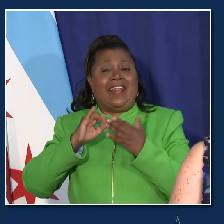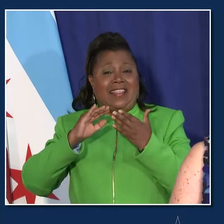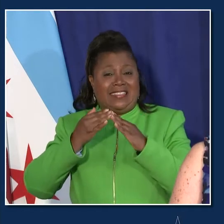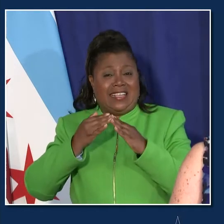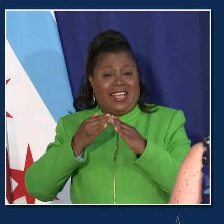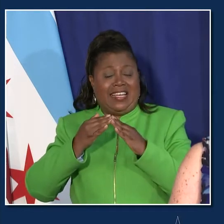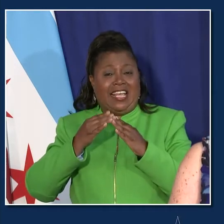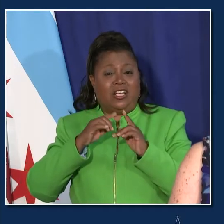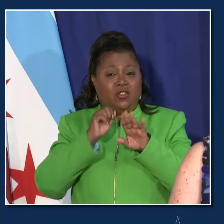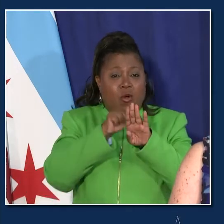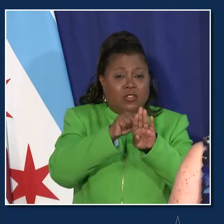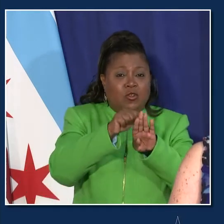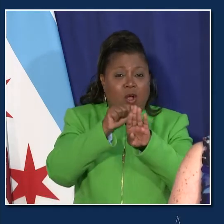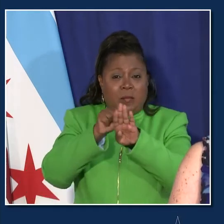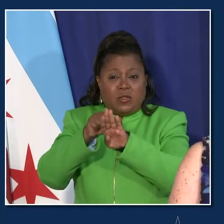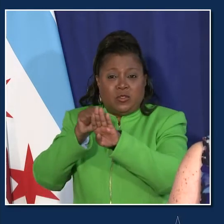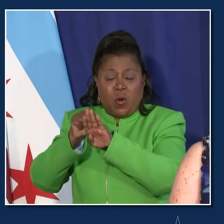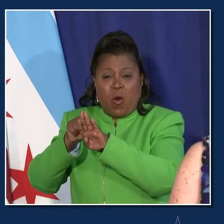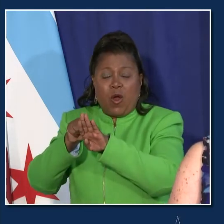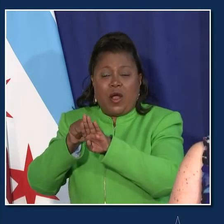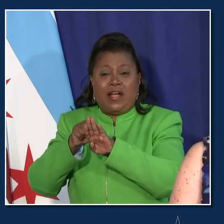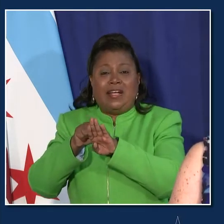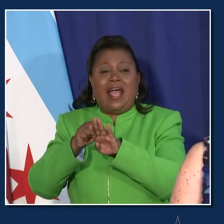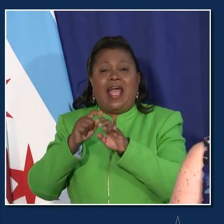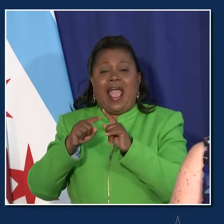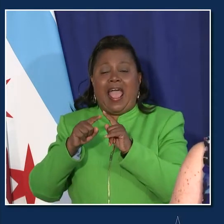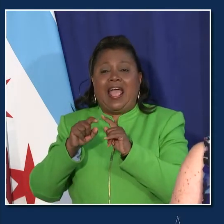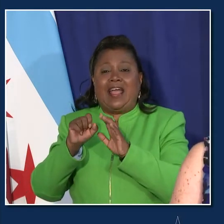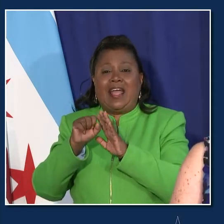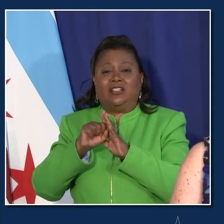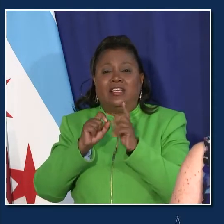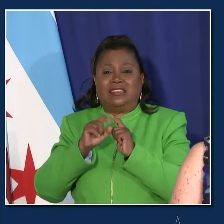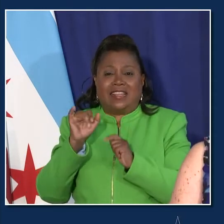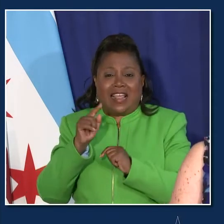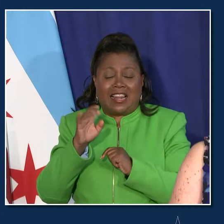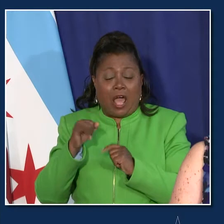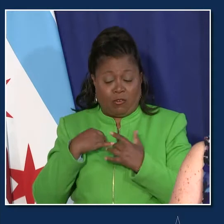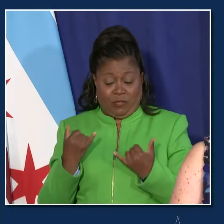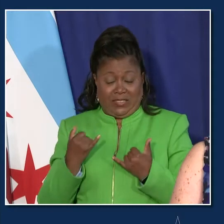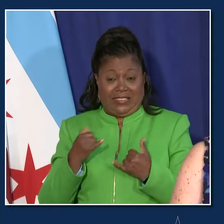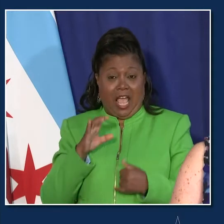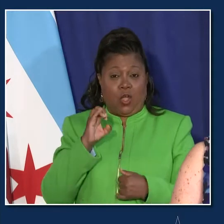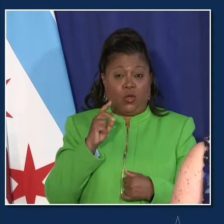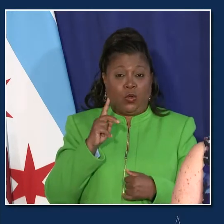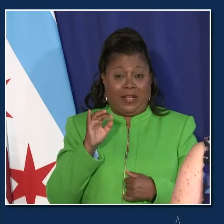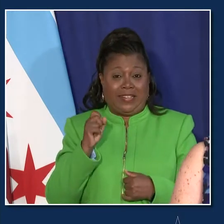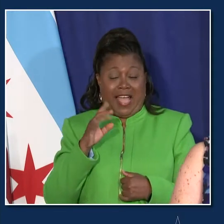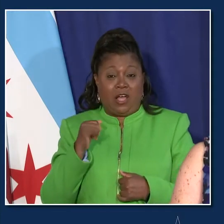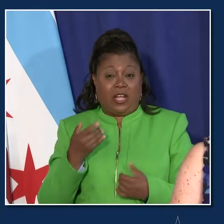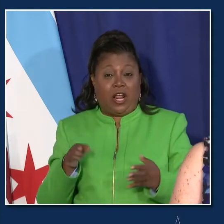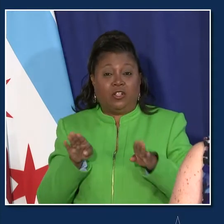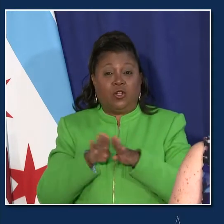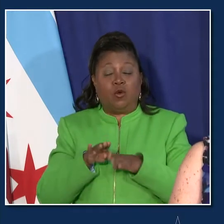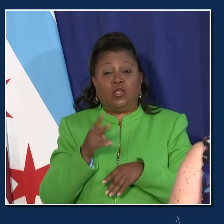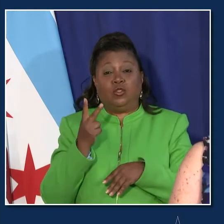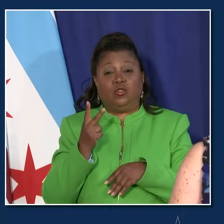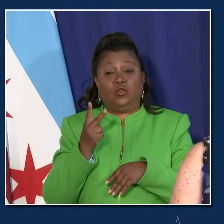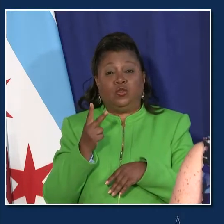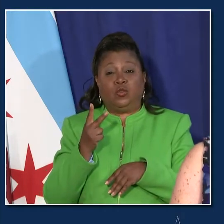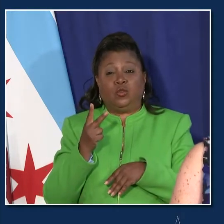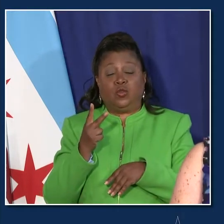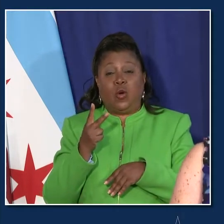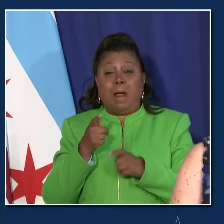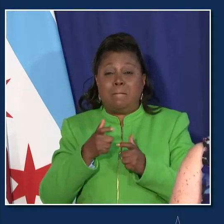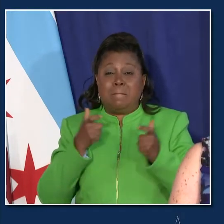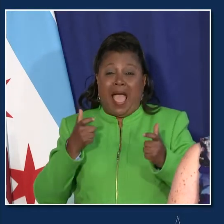is going door by door. The state are doing the lottery. But today, for example, Cook County is closing 2 of the mass vaccination